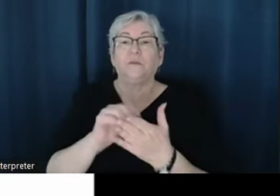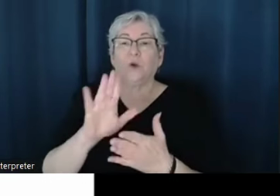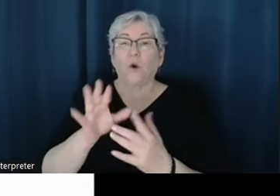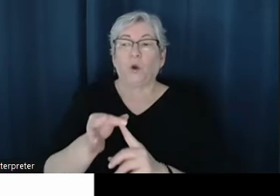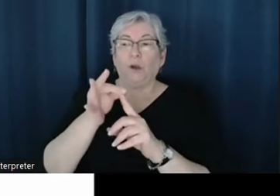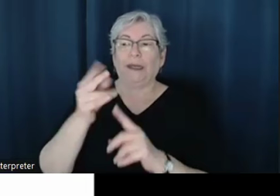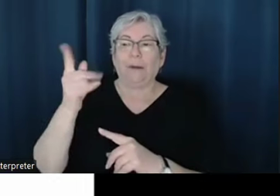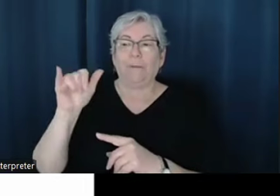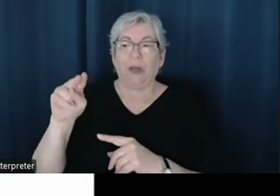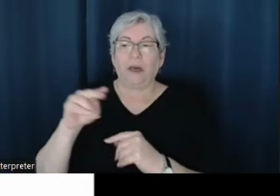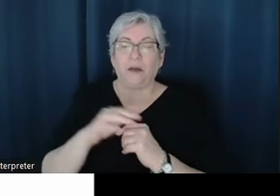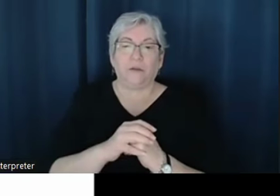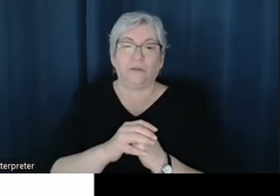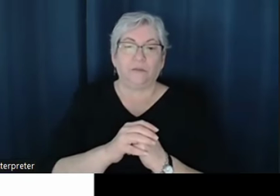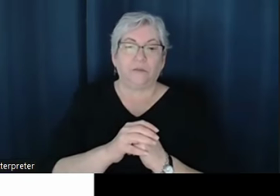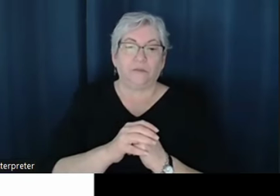PIN.